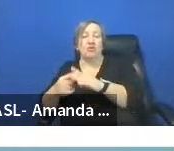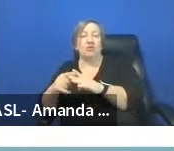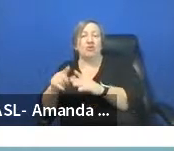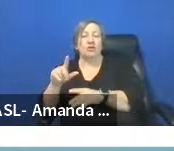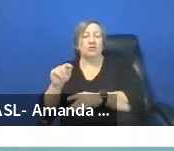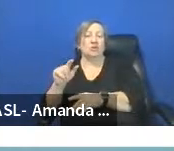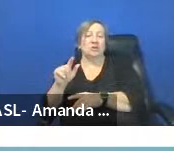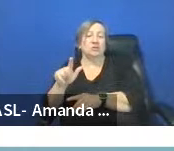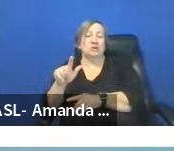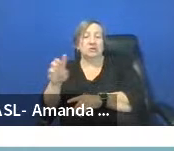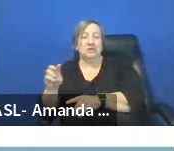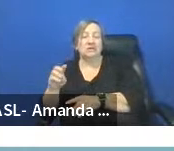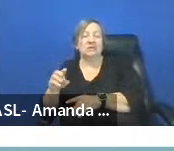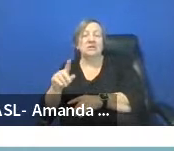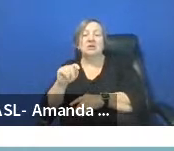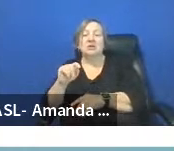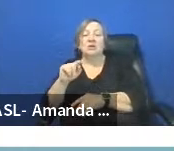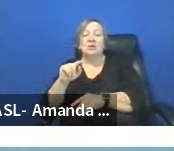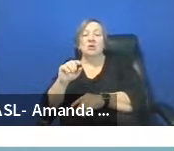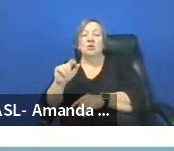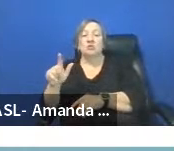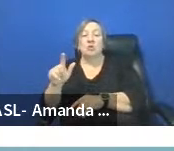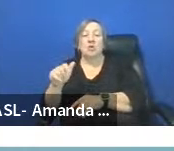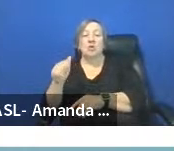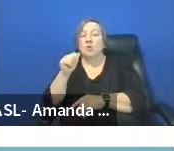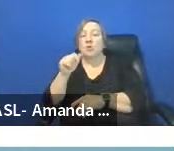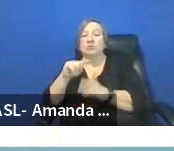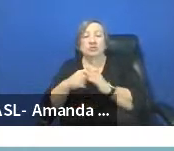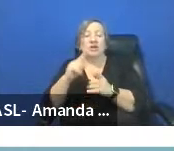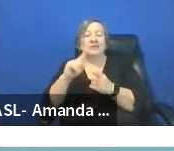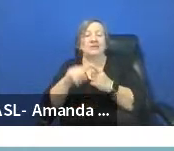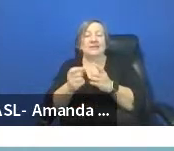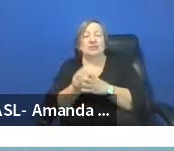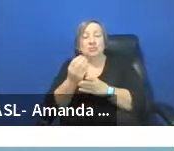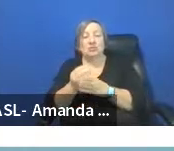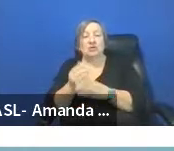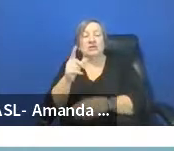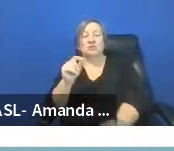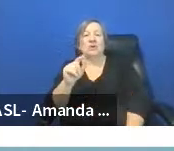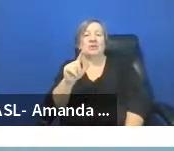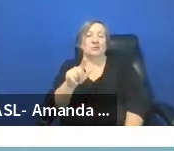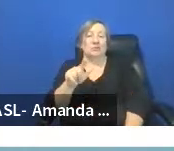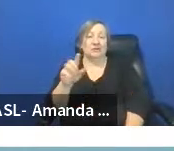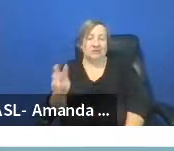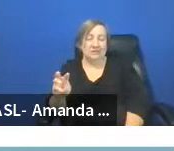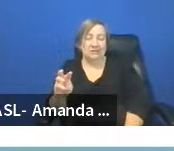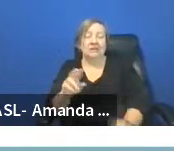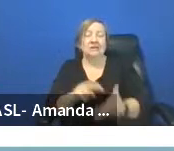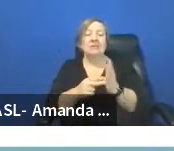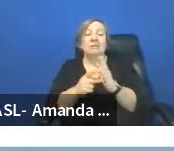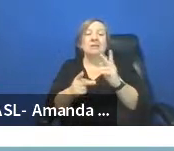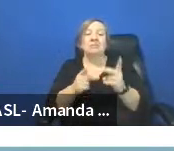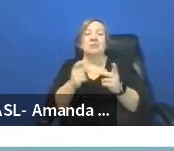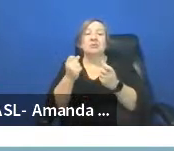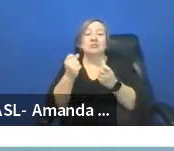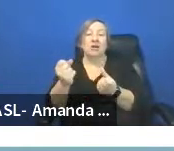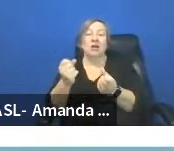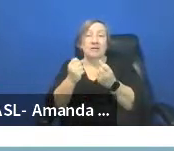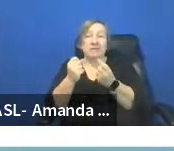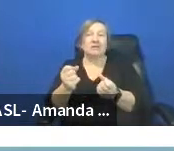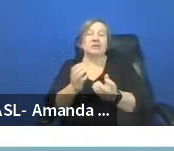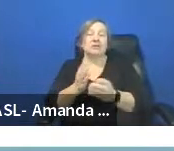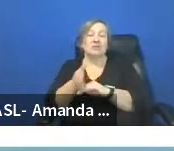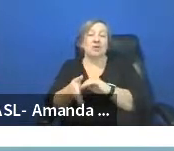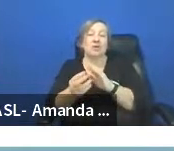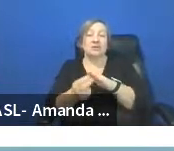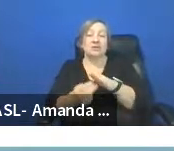tolling starting until the spring of 2026. So that means that people drive across the bridge, and while paying a toll may not